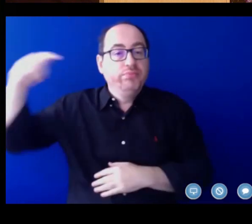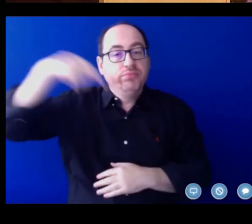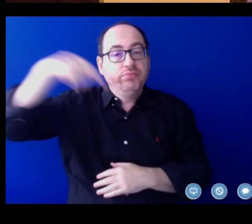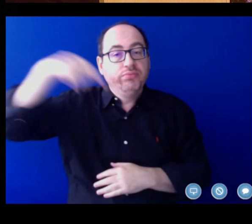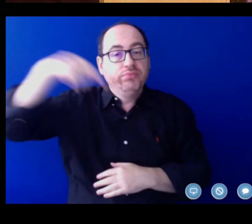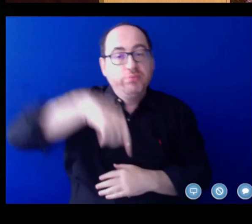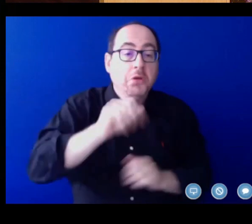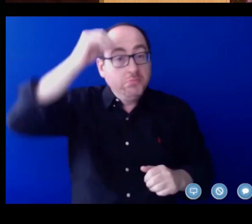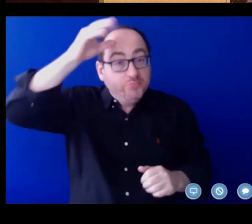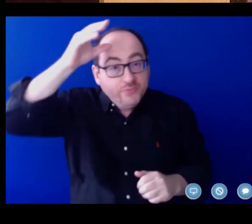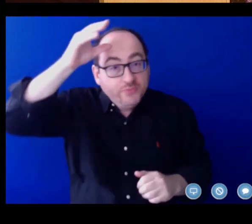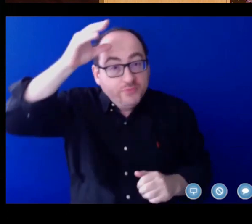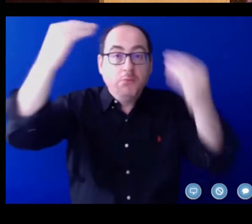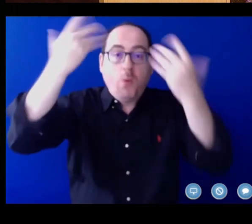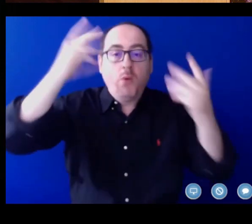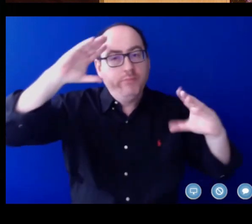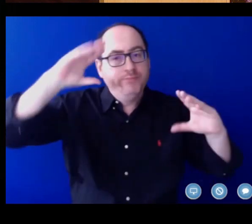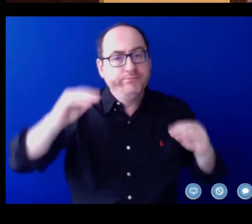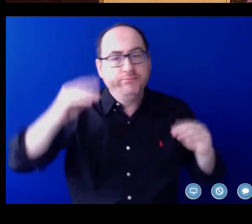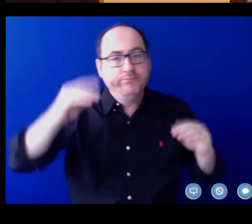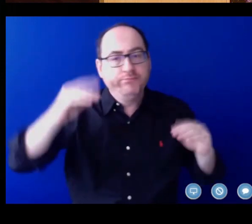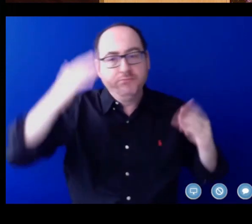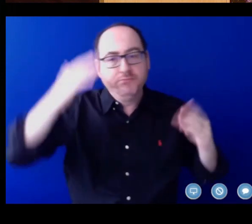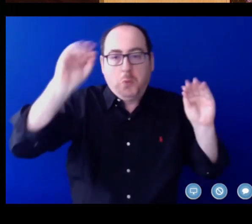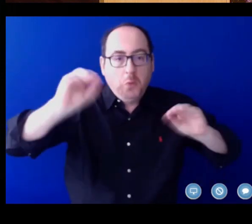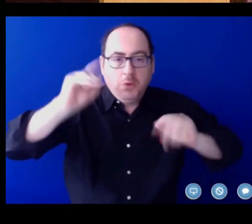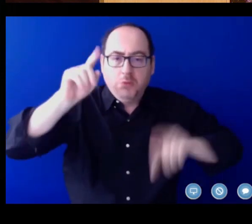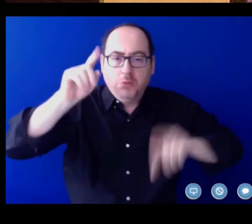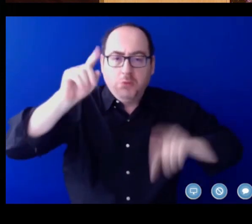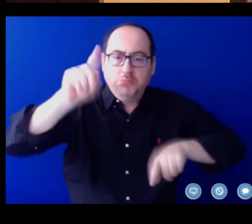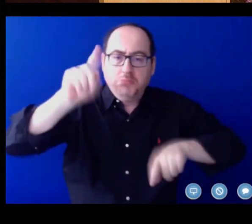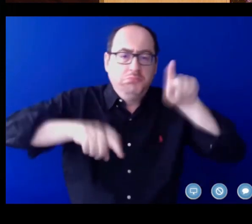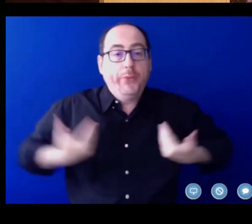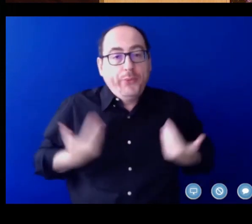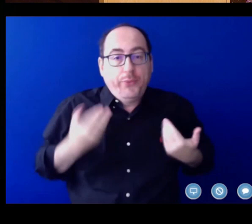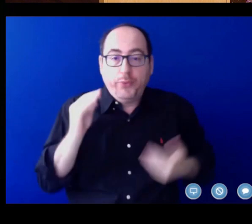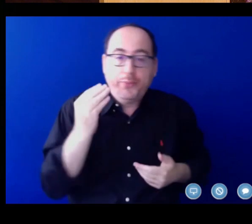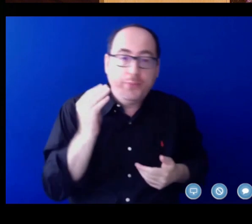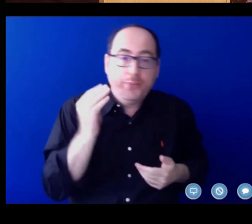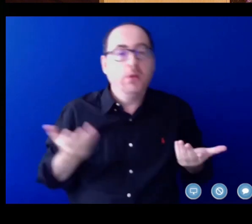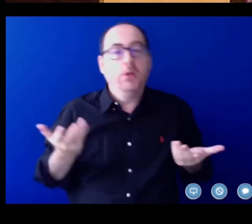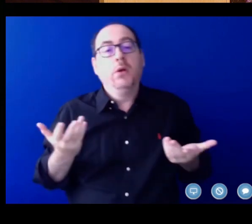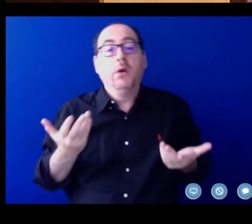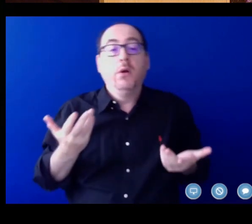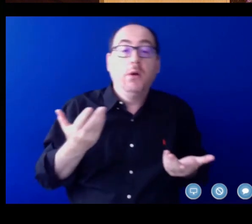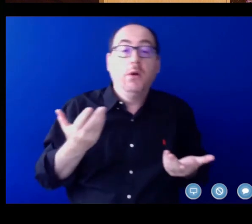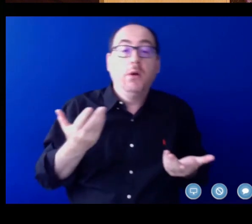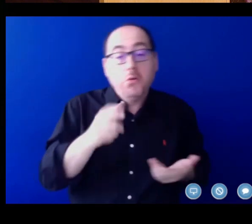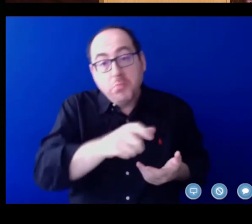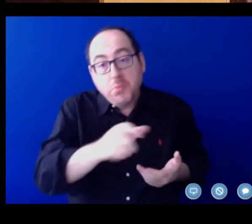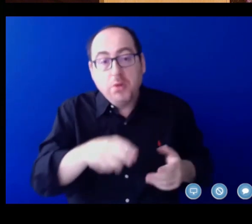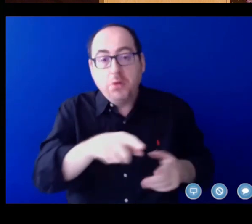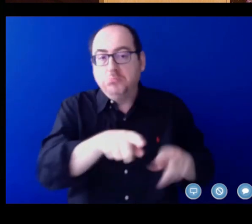us. They're ordinary people who had jobs, lives, families, and then their lives have been thrown into